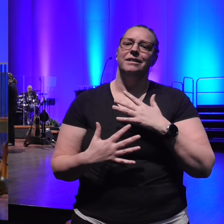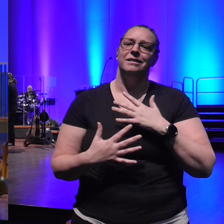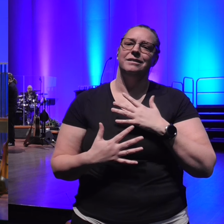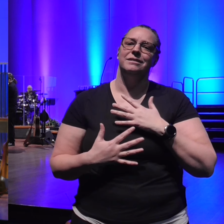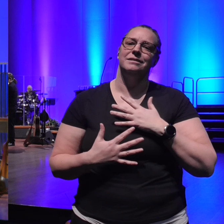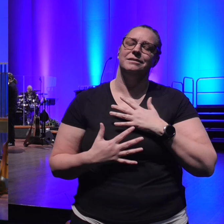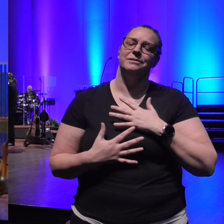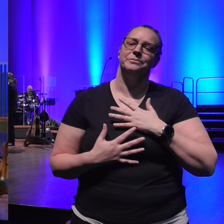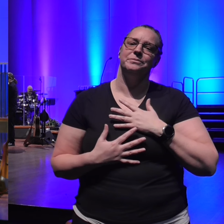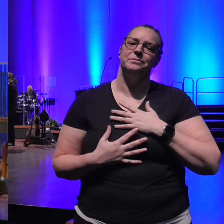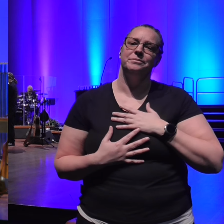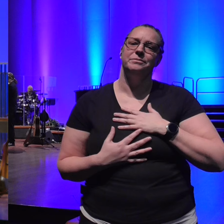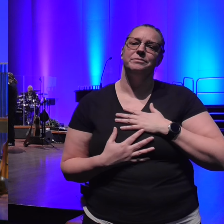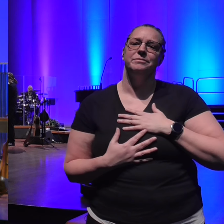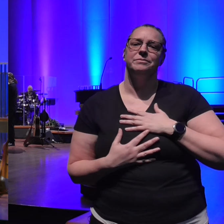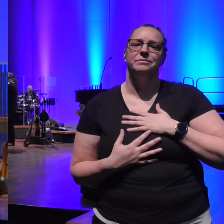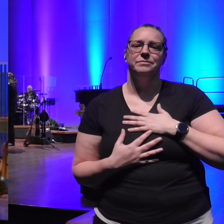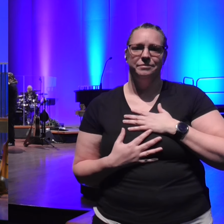out